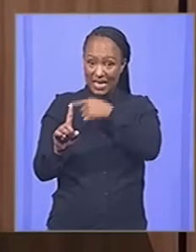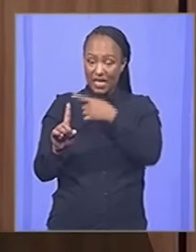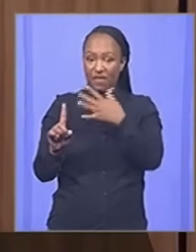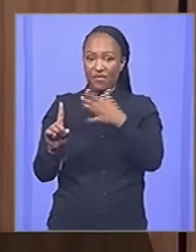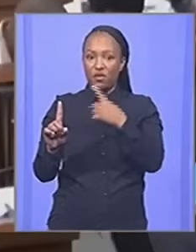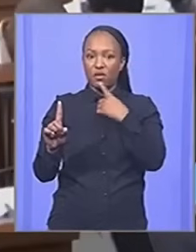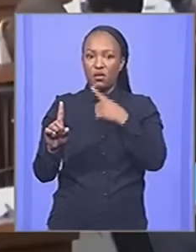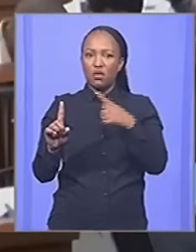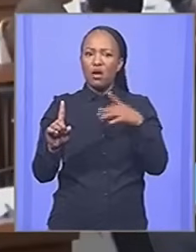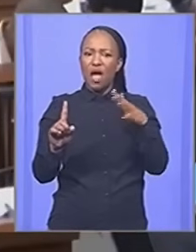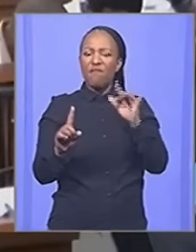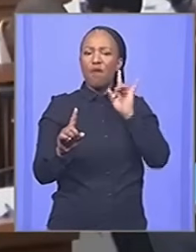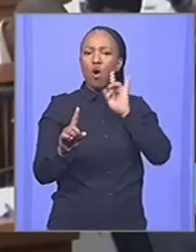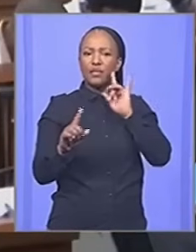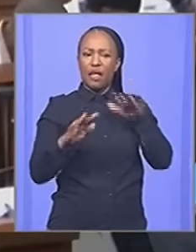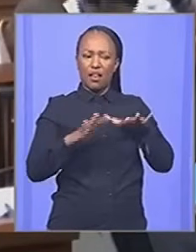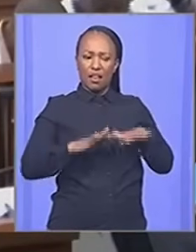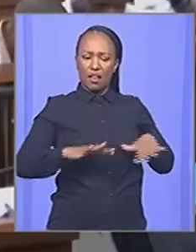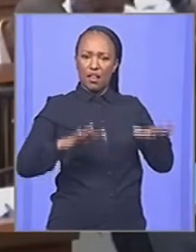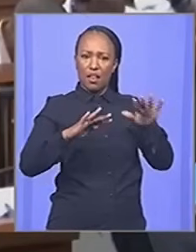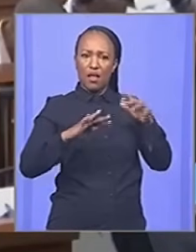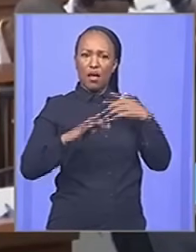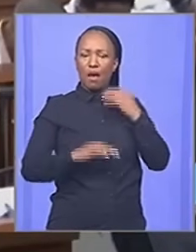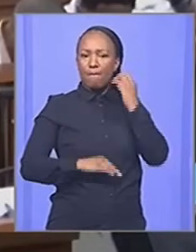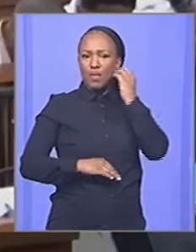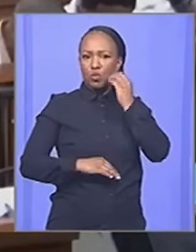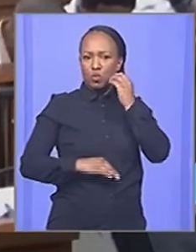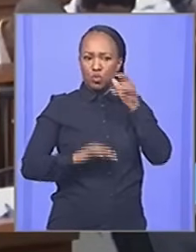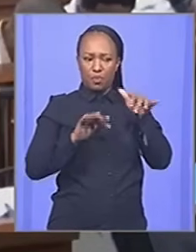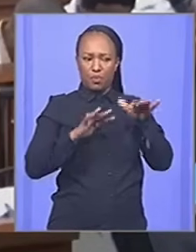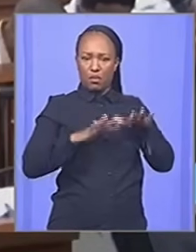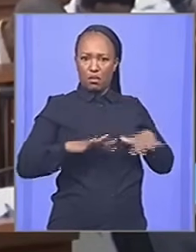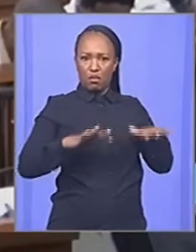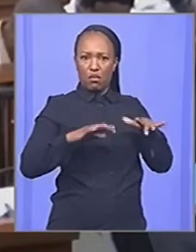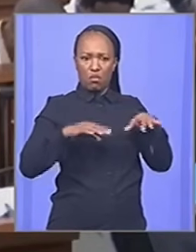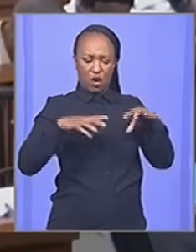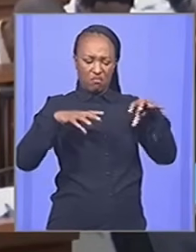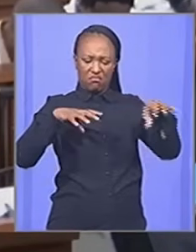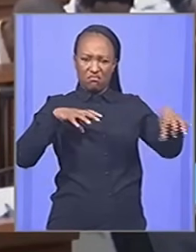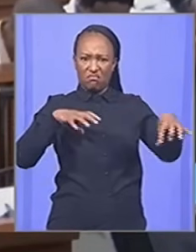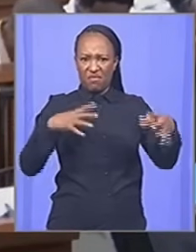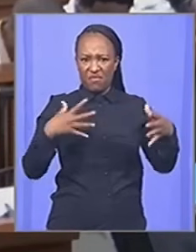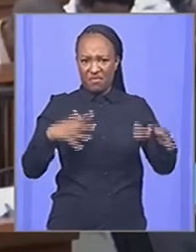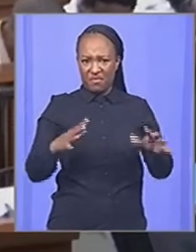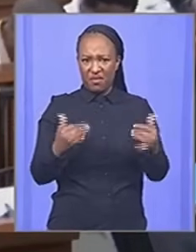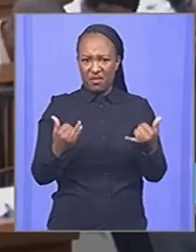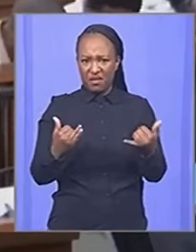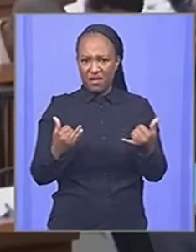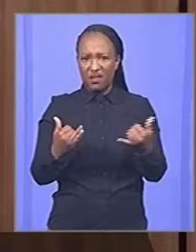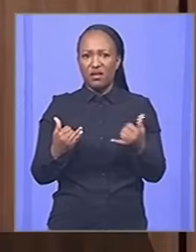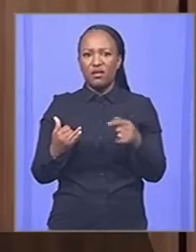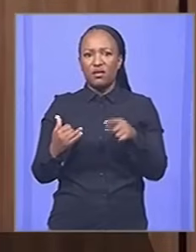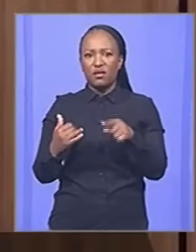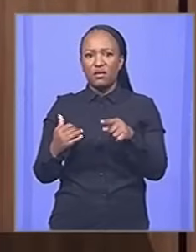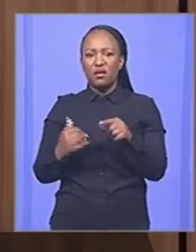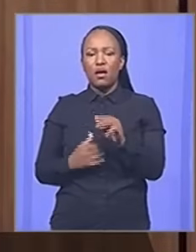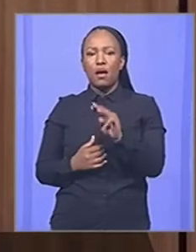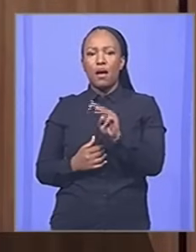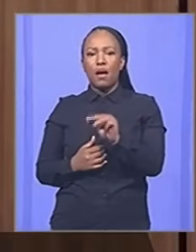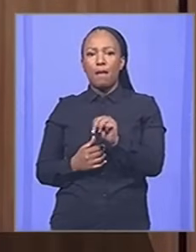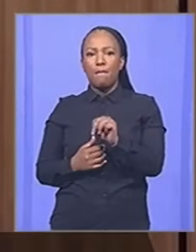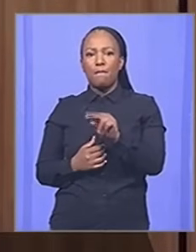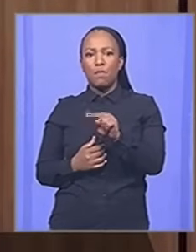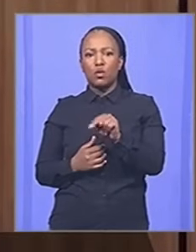ya Basotho e le go dikilomitara tše 2 fegolwana tshela go tloga lefelong la polao. Se le ge Ncube